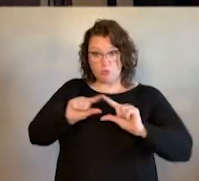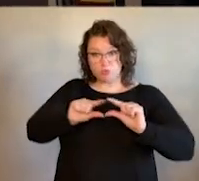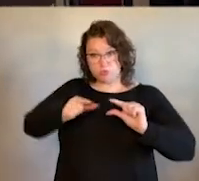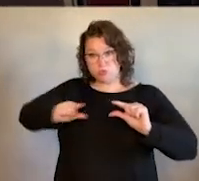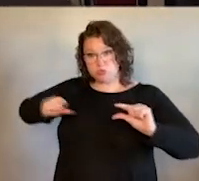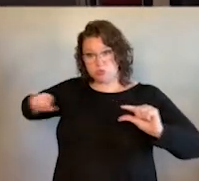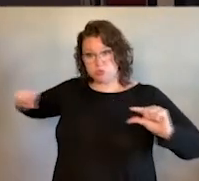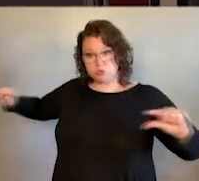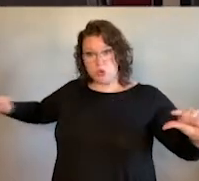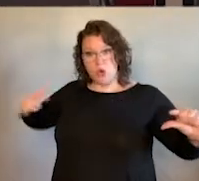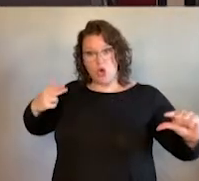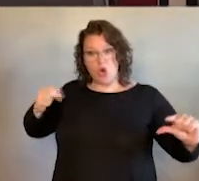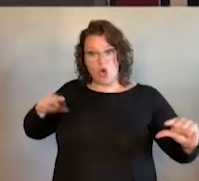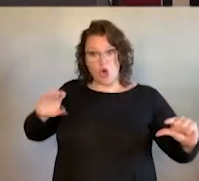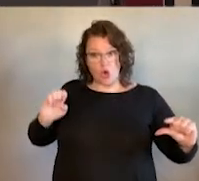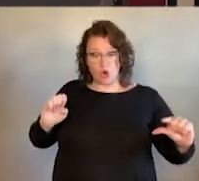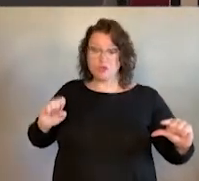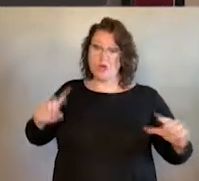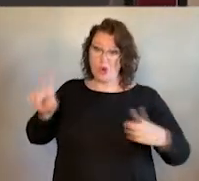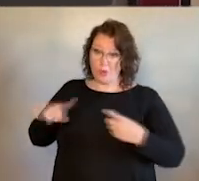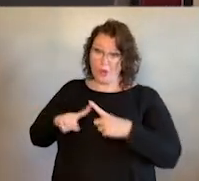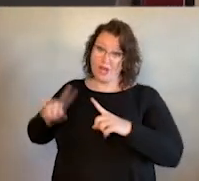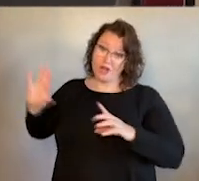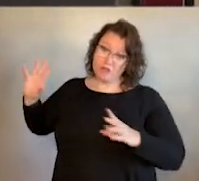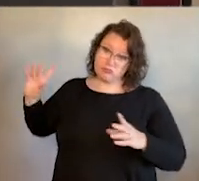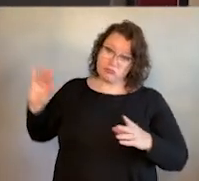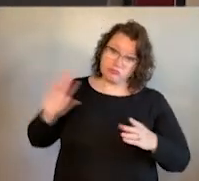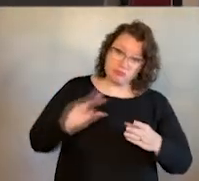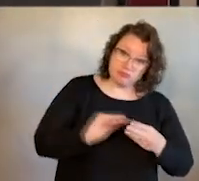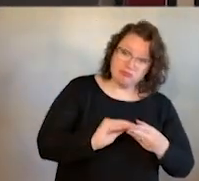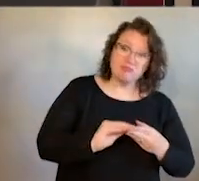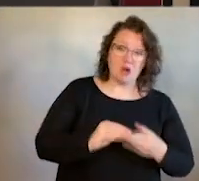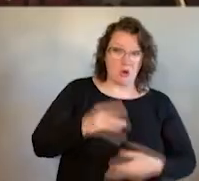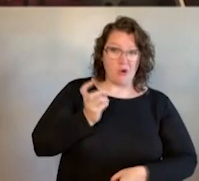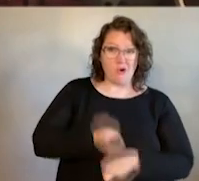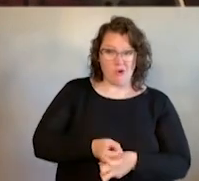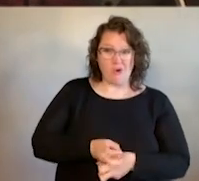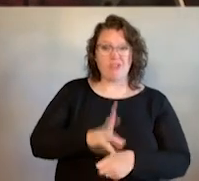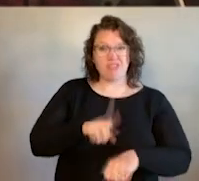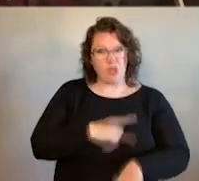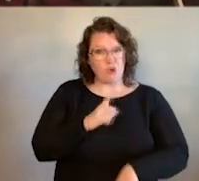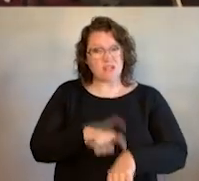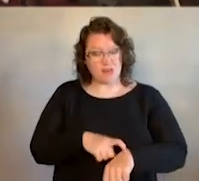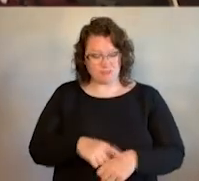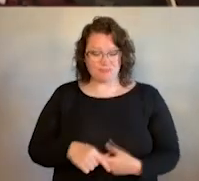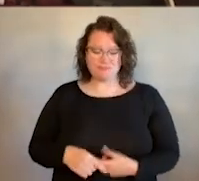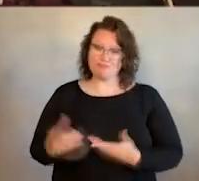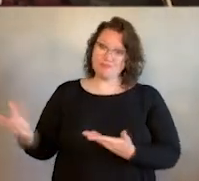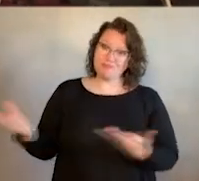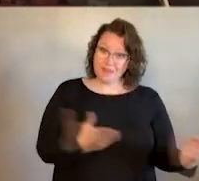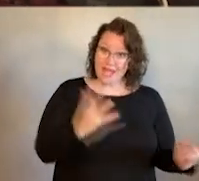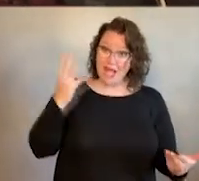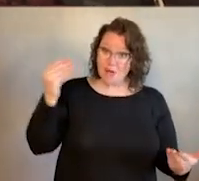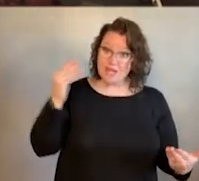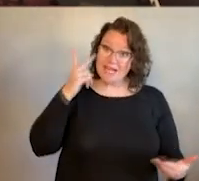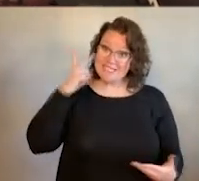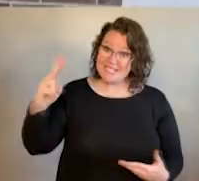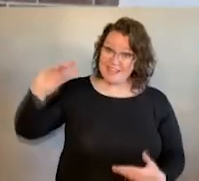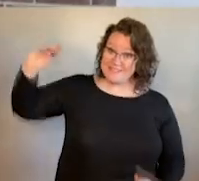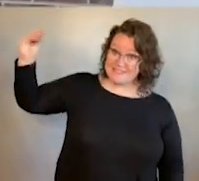quite the undertaking to put it back up there and get all the water back out. Let's take it outside and see it in the